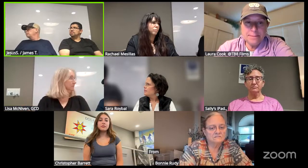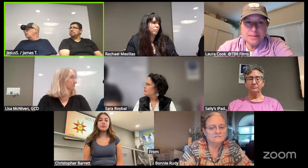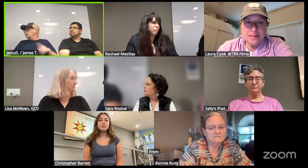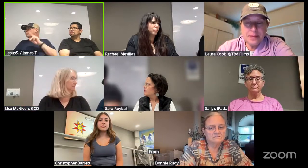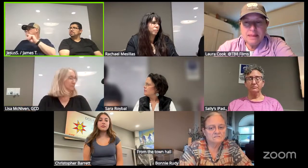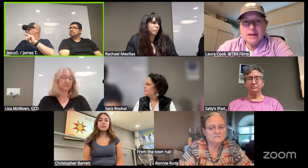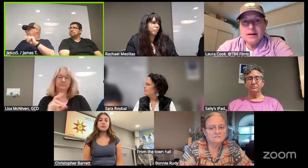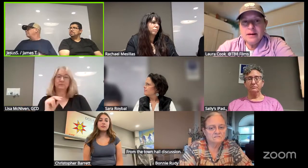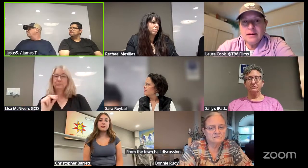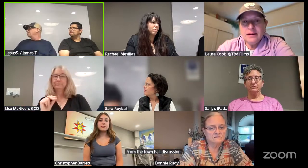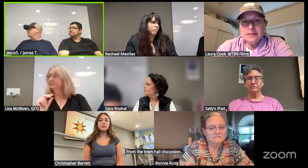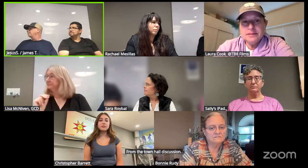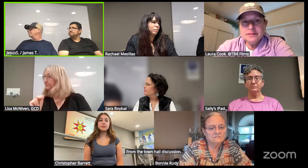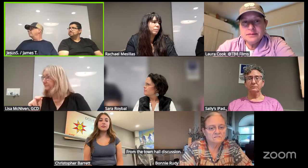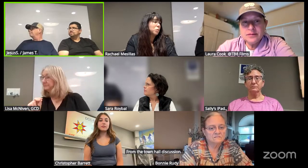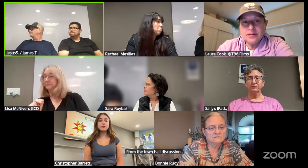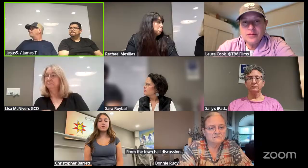discussion?